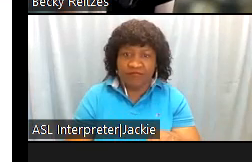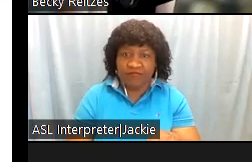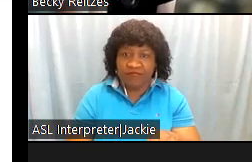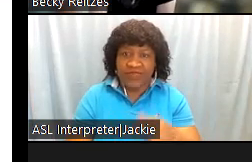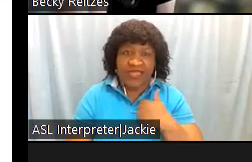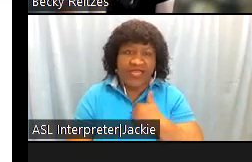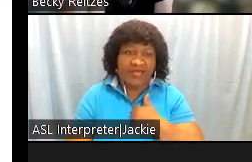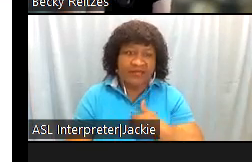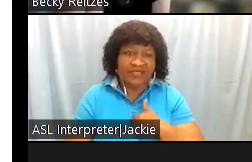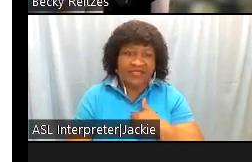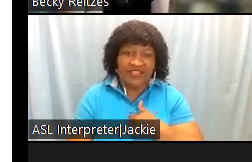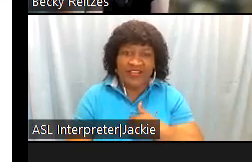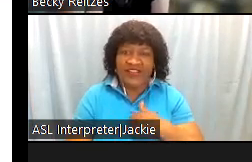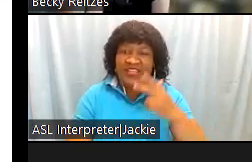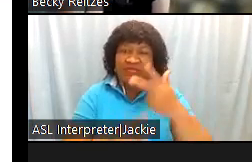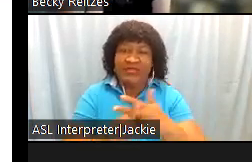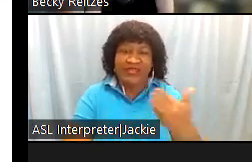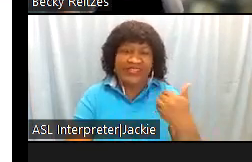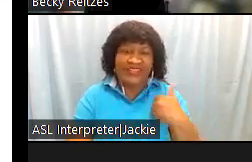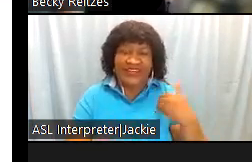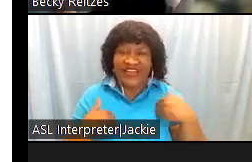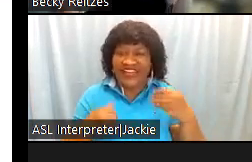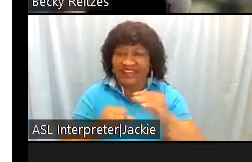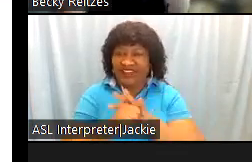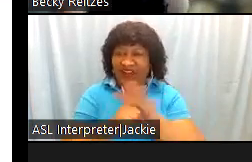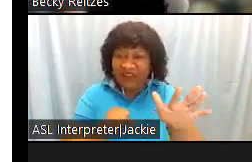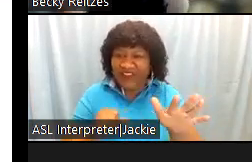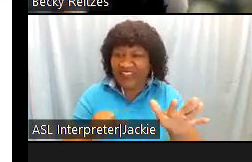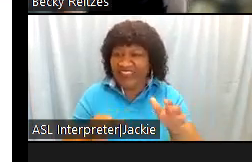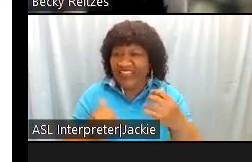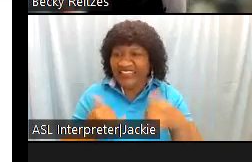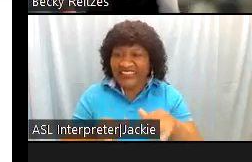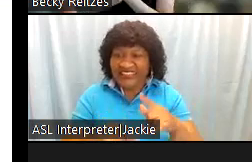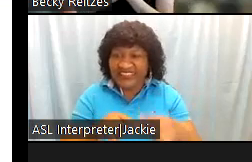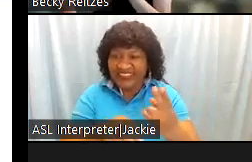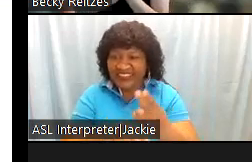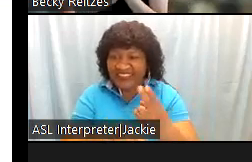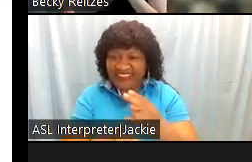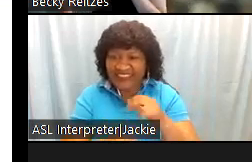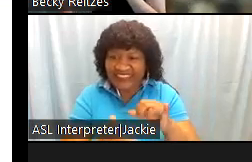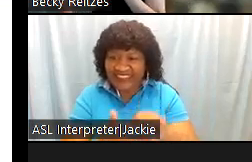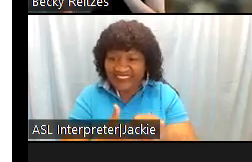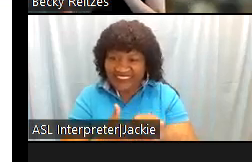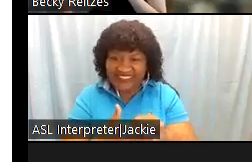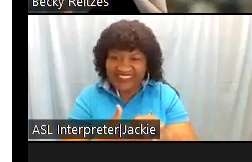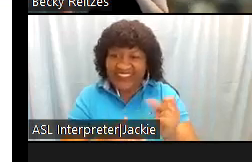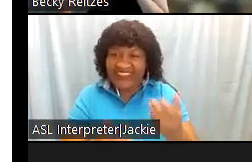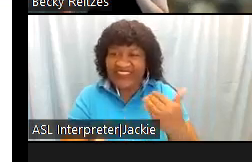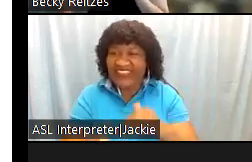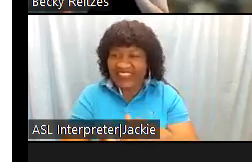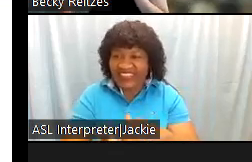sorry, I had COVID 3 months ago. I still can't get word. Census is it's the language used in the census. So that's